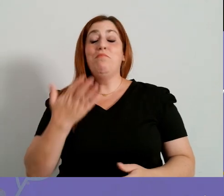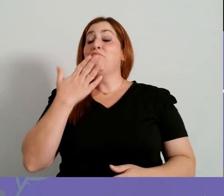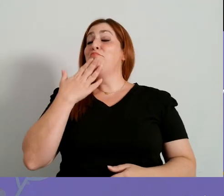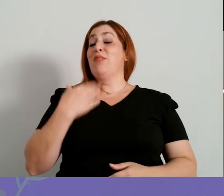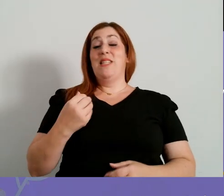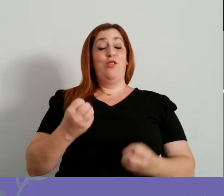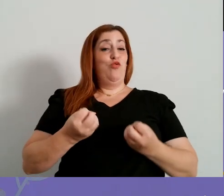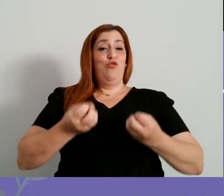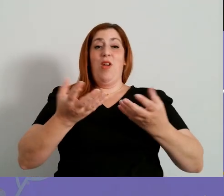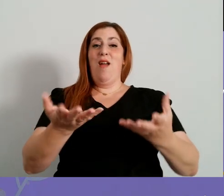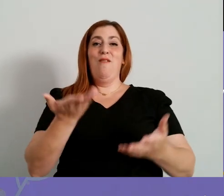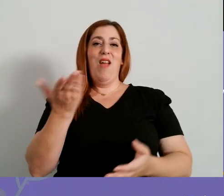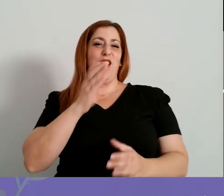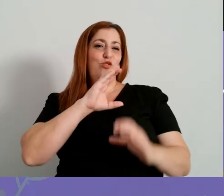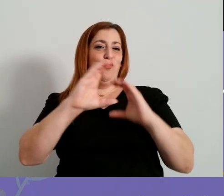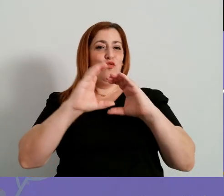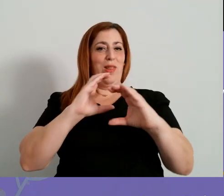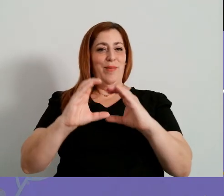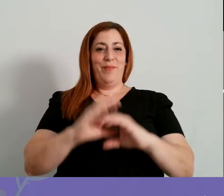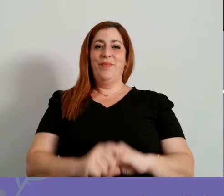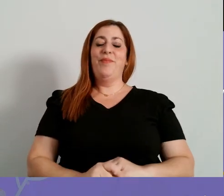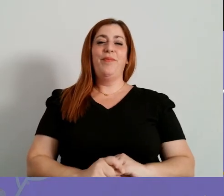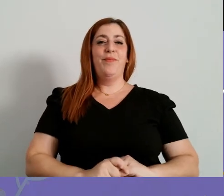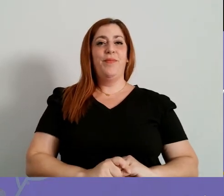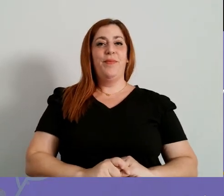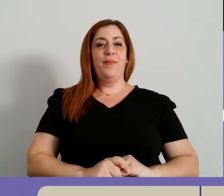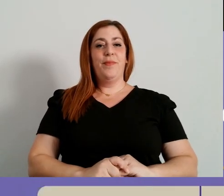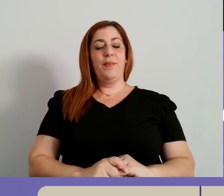share in the chat as well.